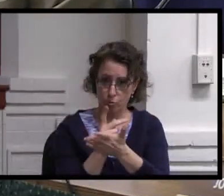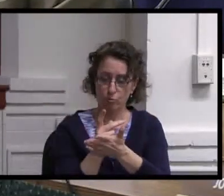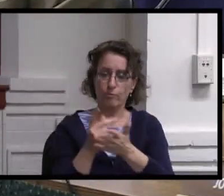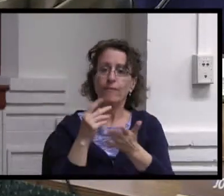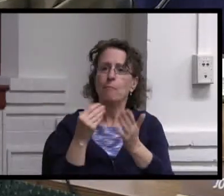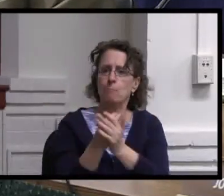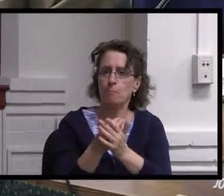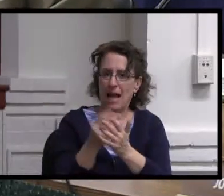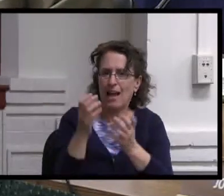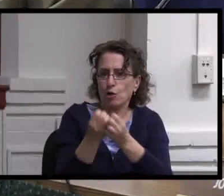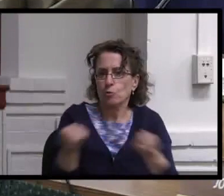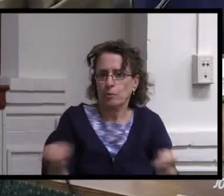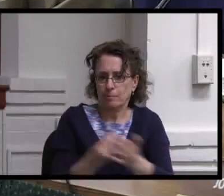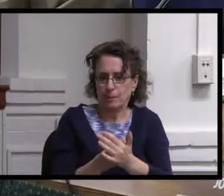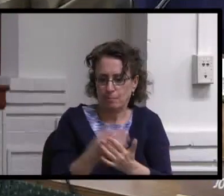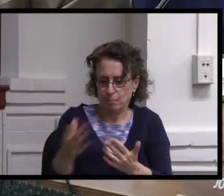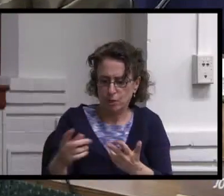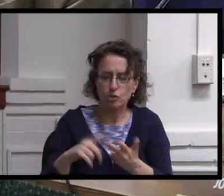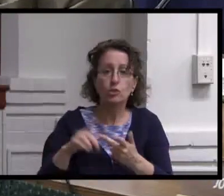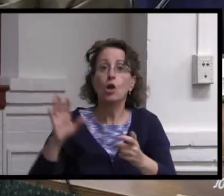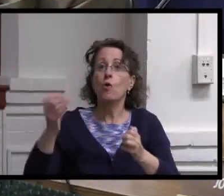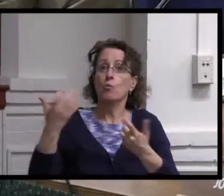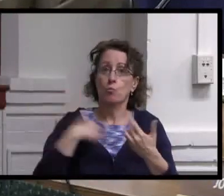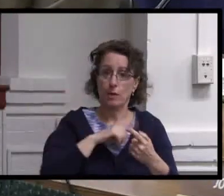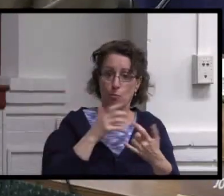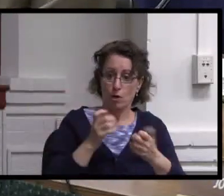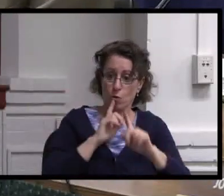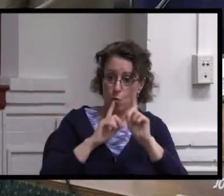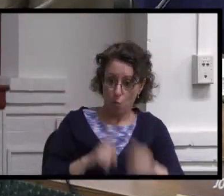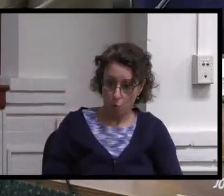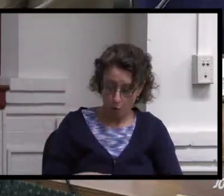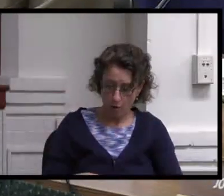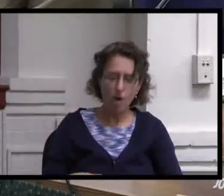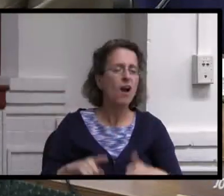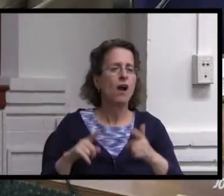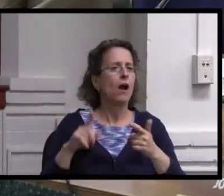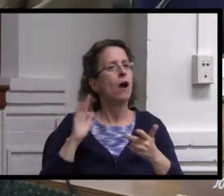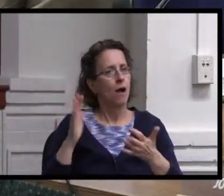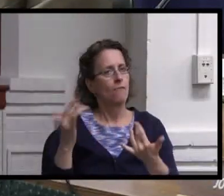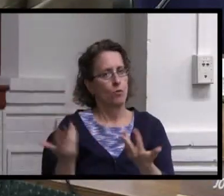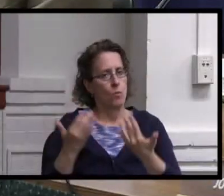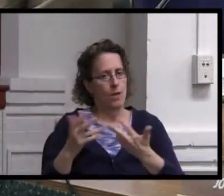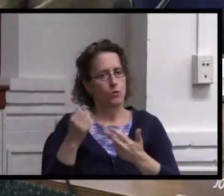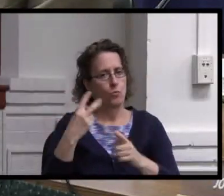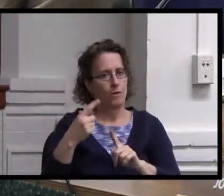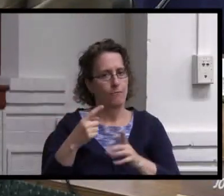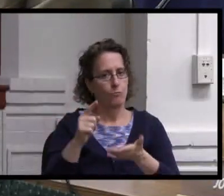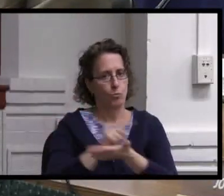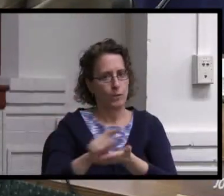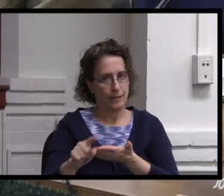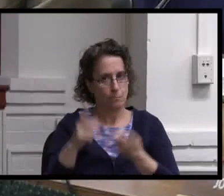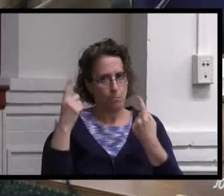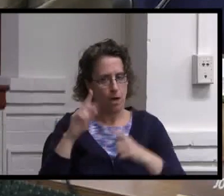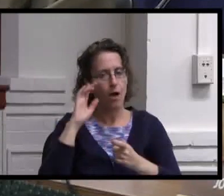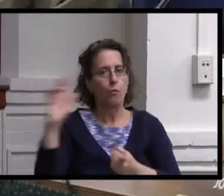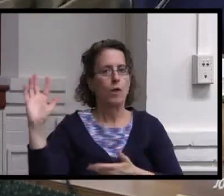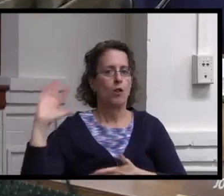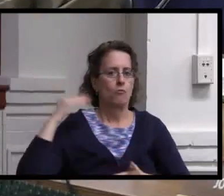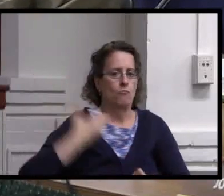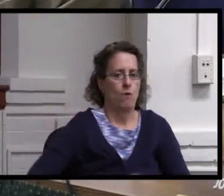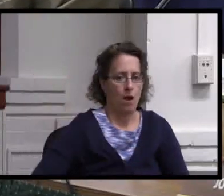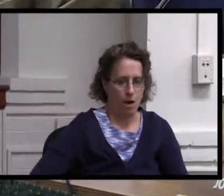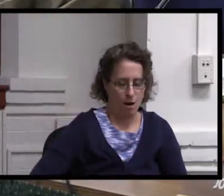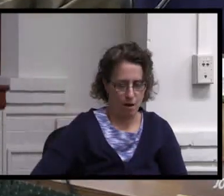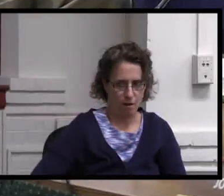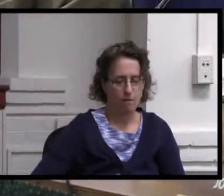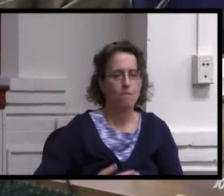it'll be about 12 weeks before that equipment will come in. During that 12-week period, if you approve the two agreements and the purchase of the long lead